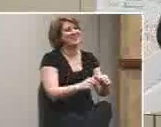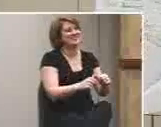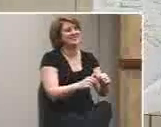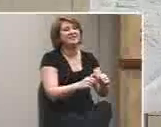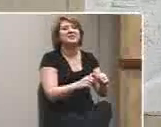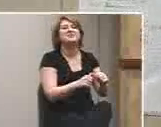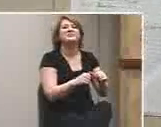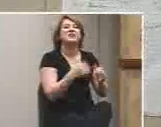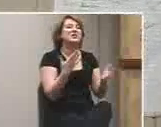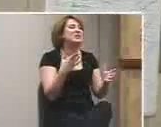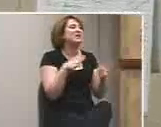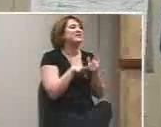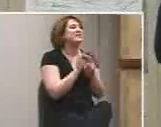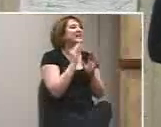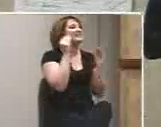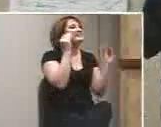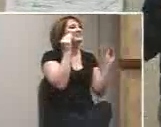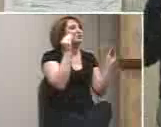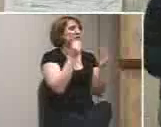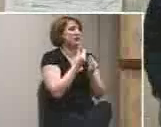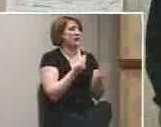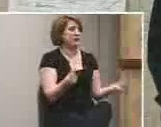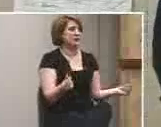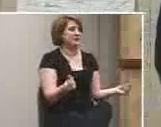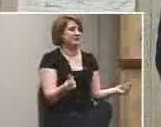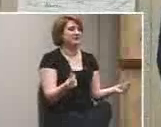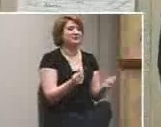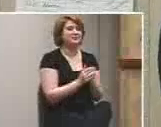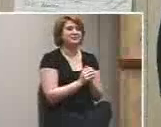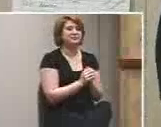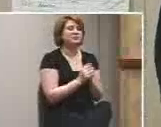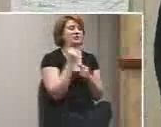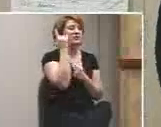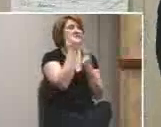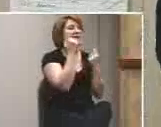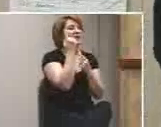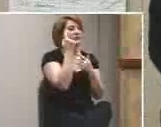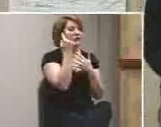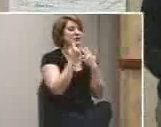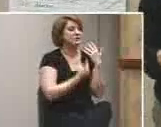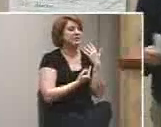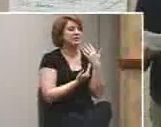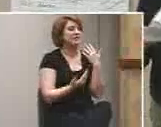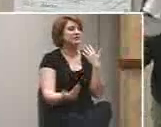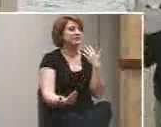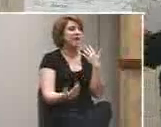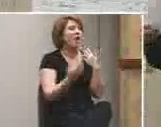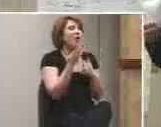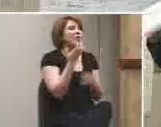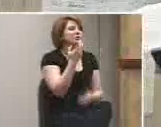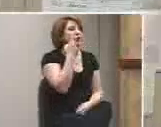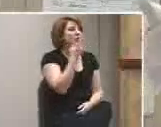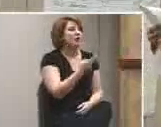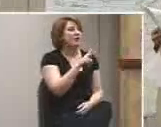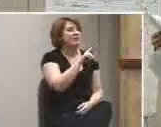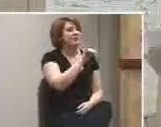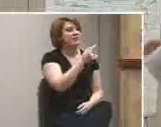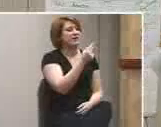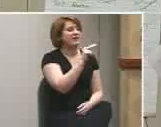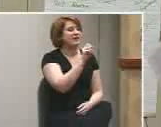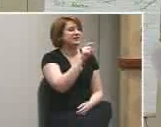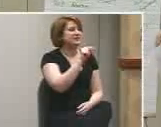find a teaching solution. Oh, so thinking of those things, I want you to look at vignette number